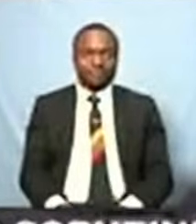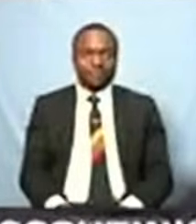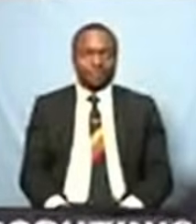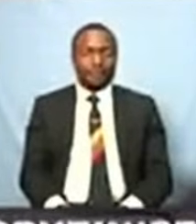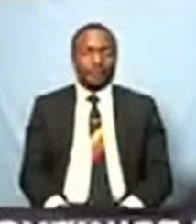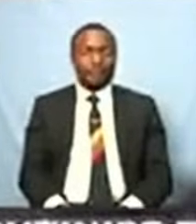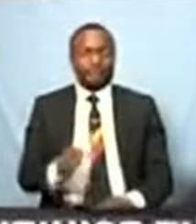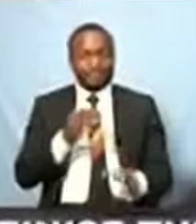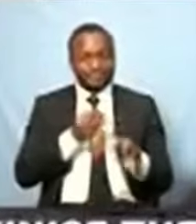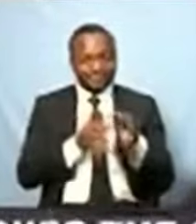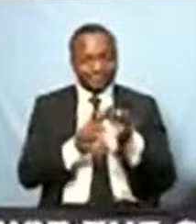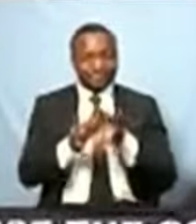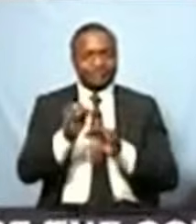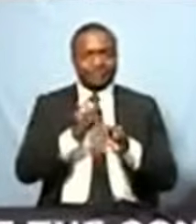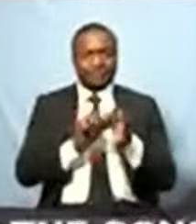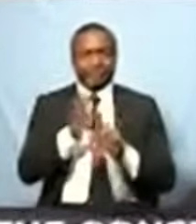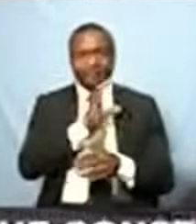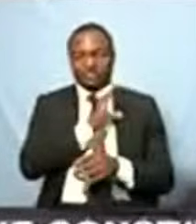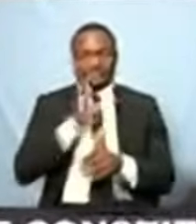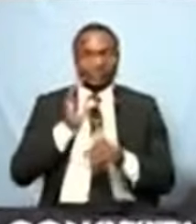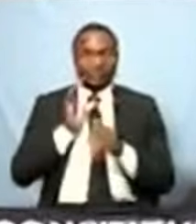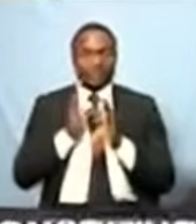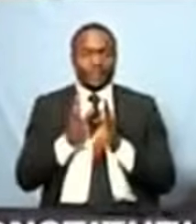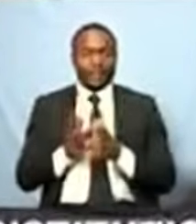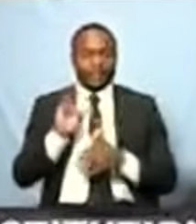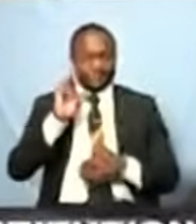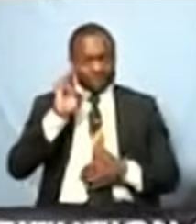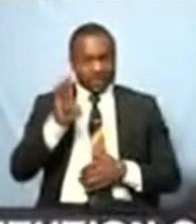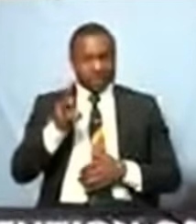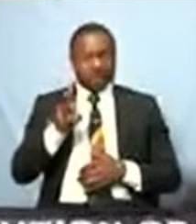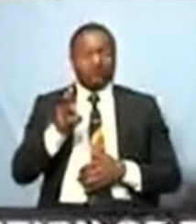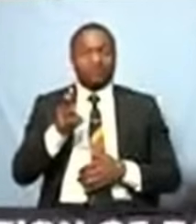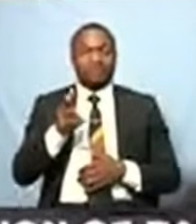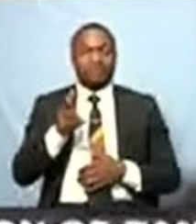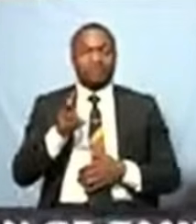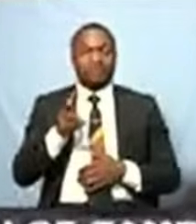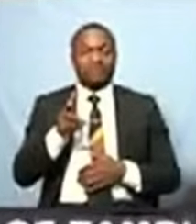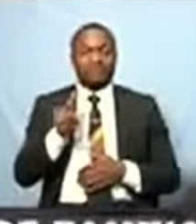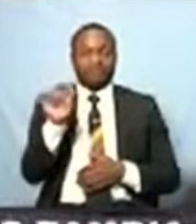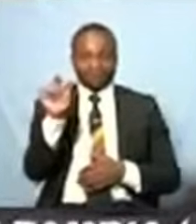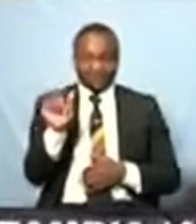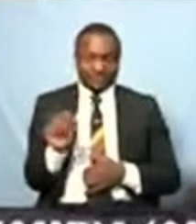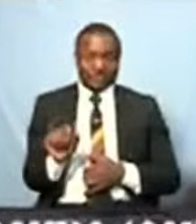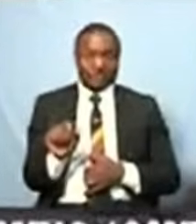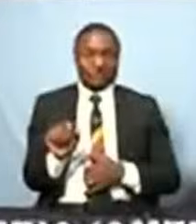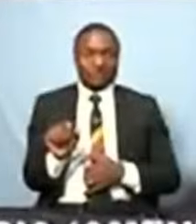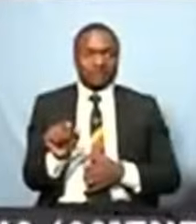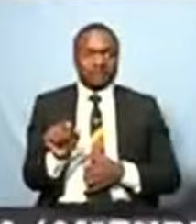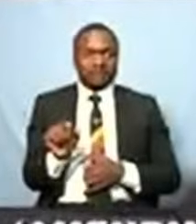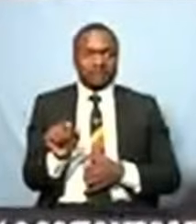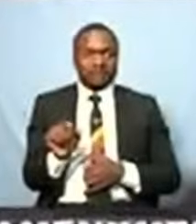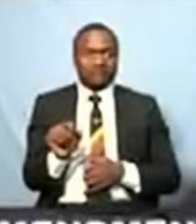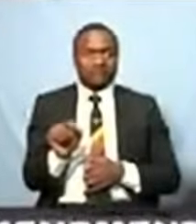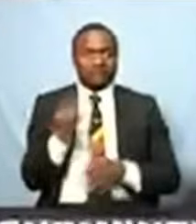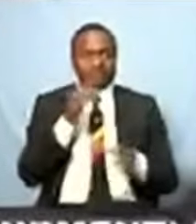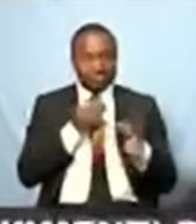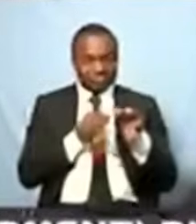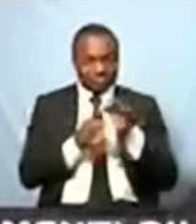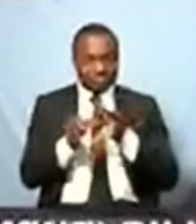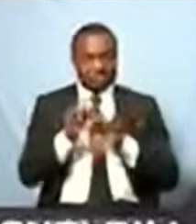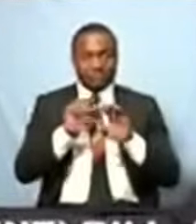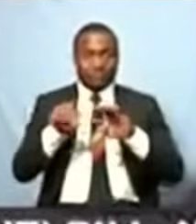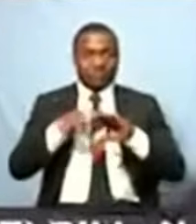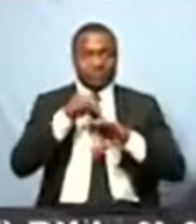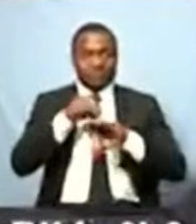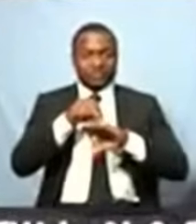states that, and I quote, councillors shall be collectively and individually accountable to the